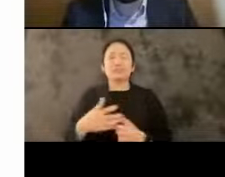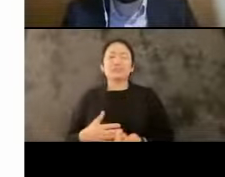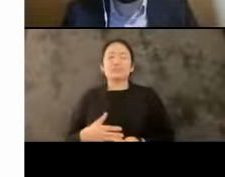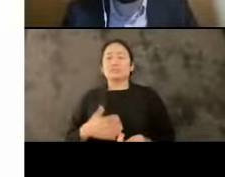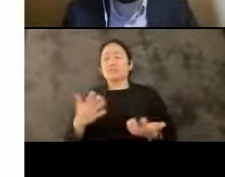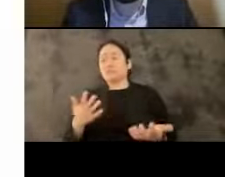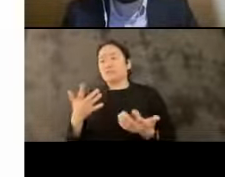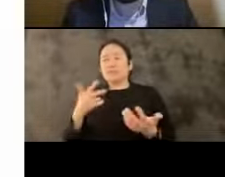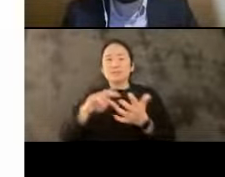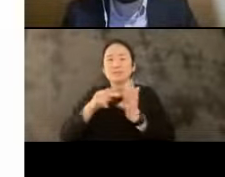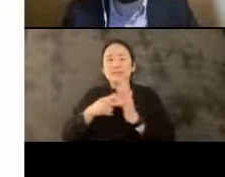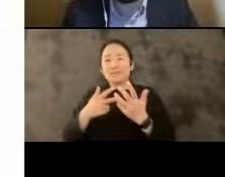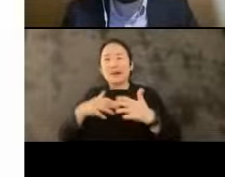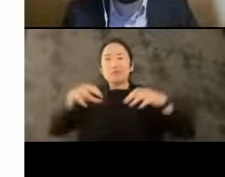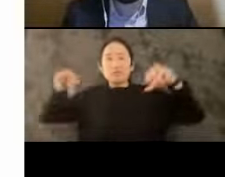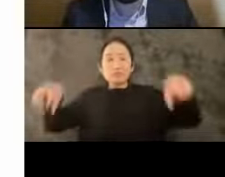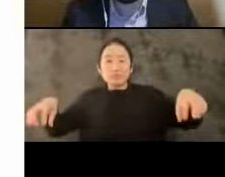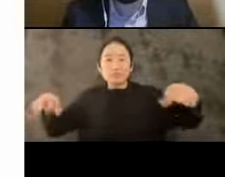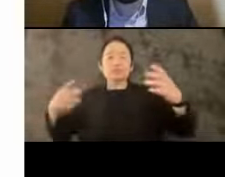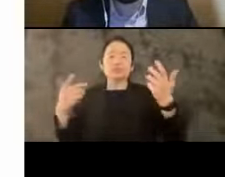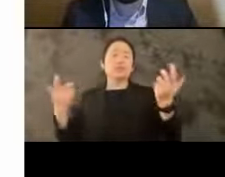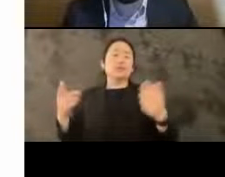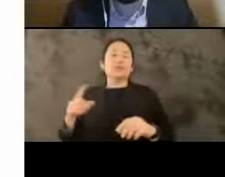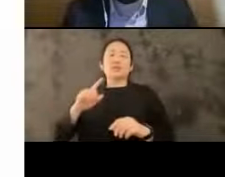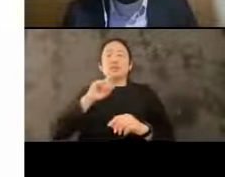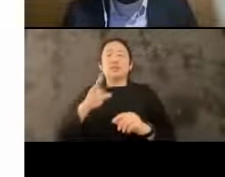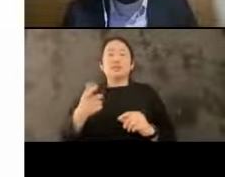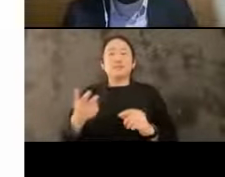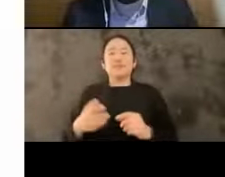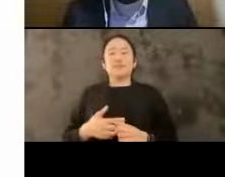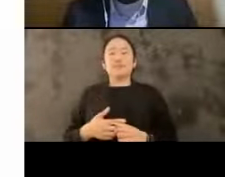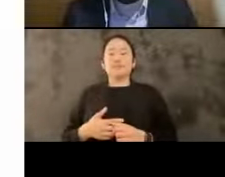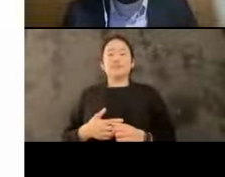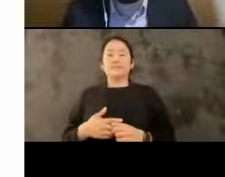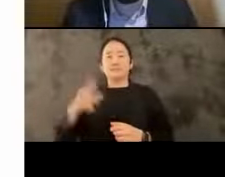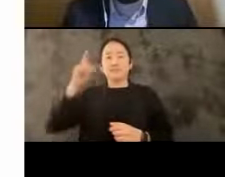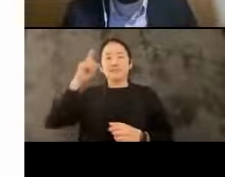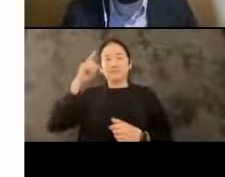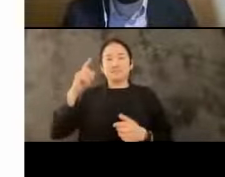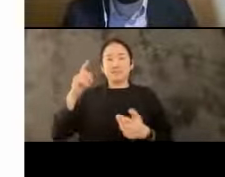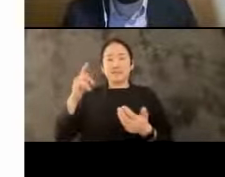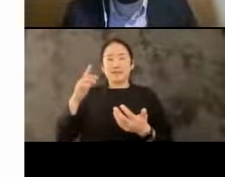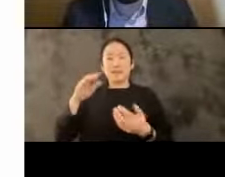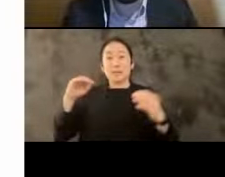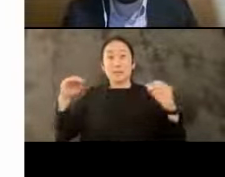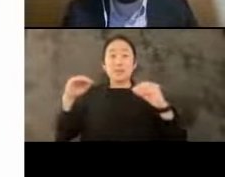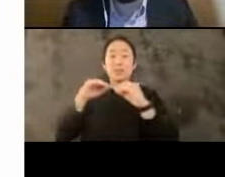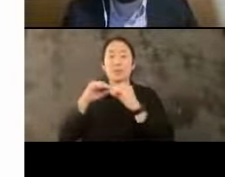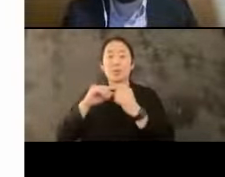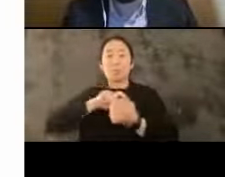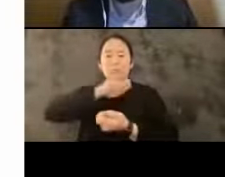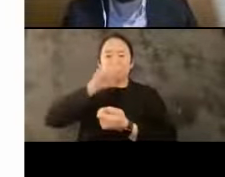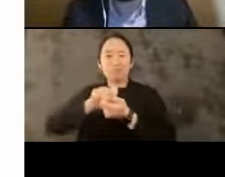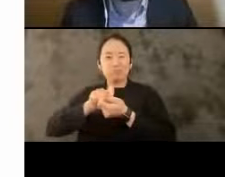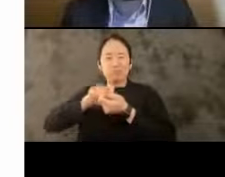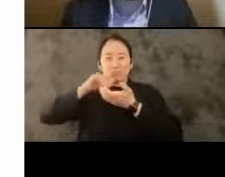of stations or something like that. I think once you know we get to that detailed portion of this